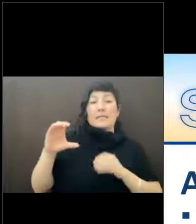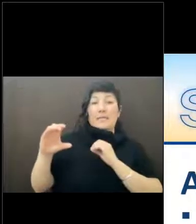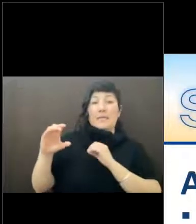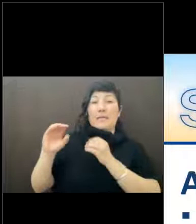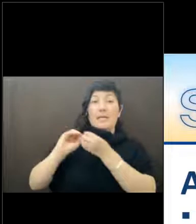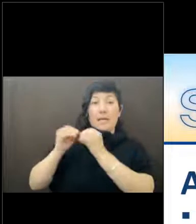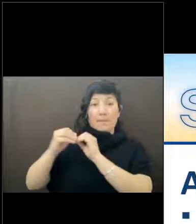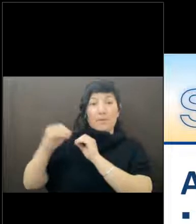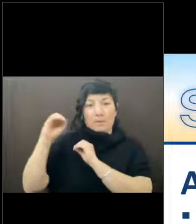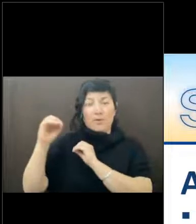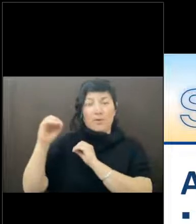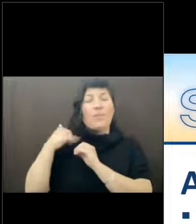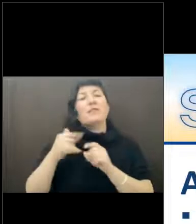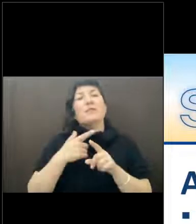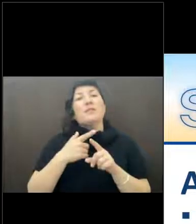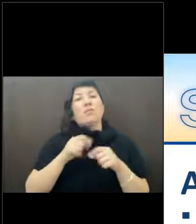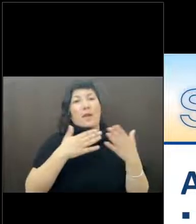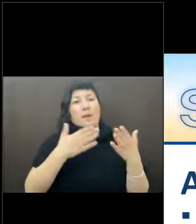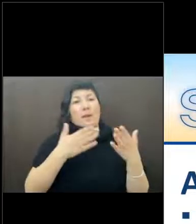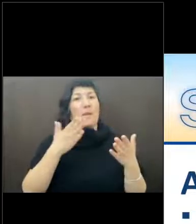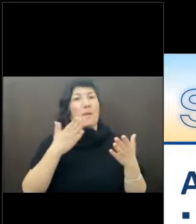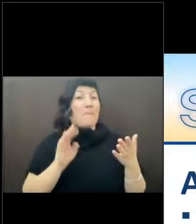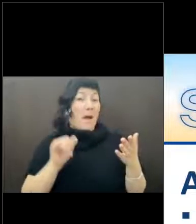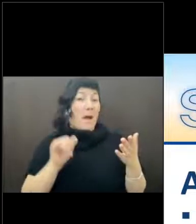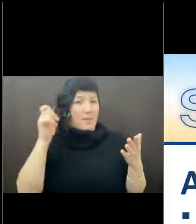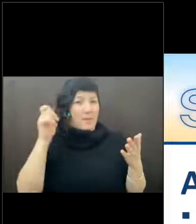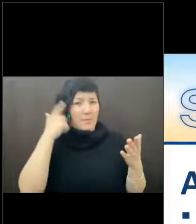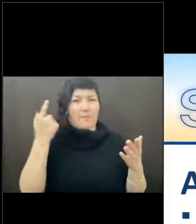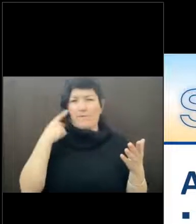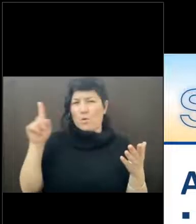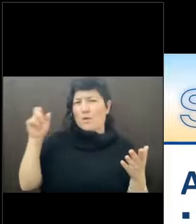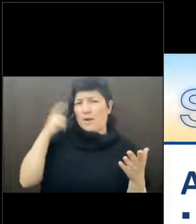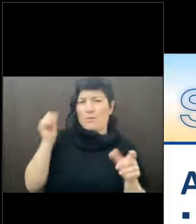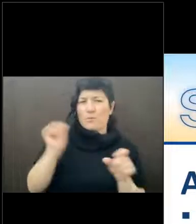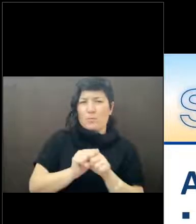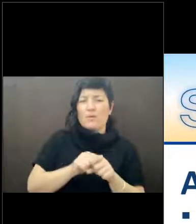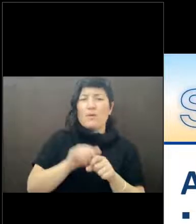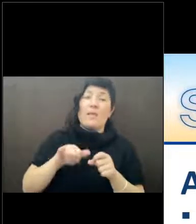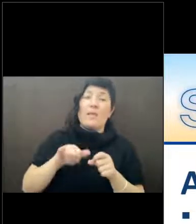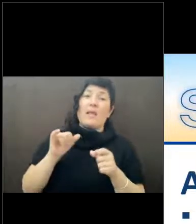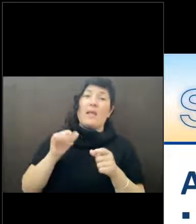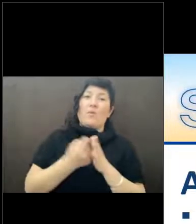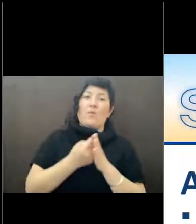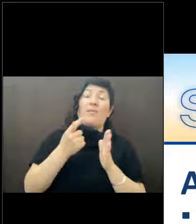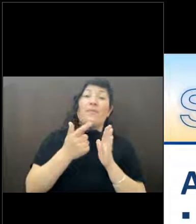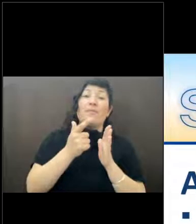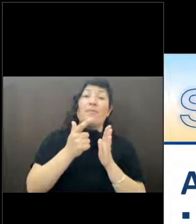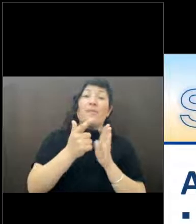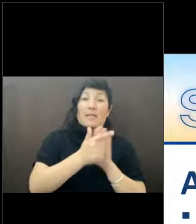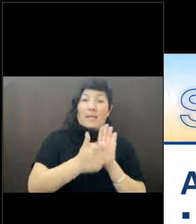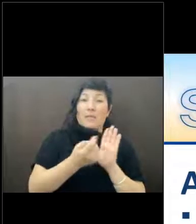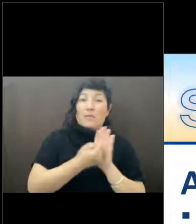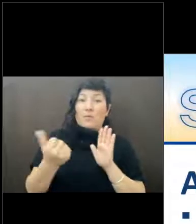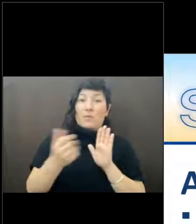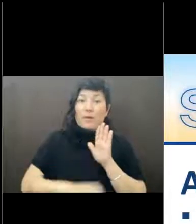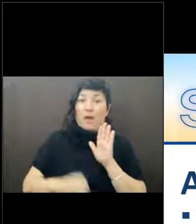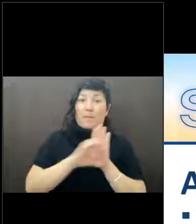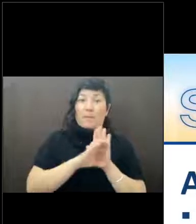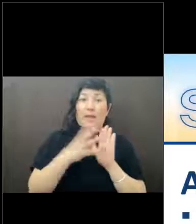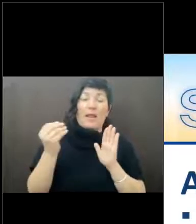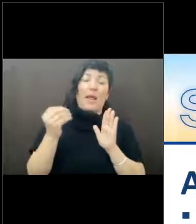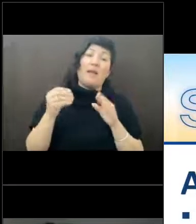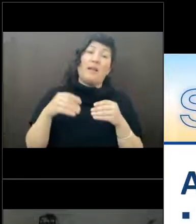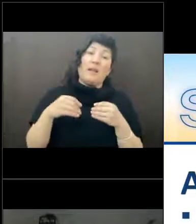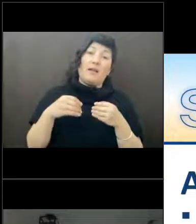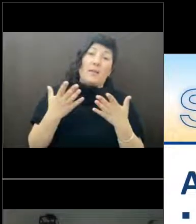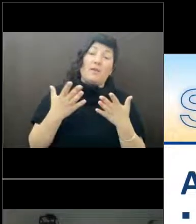government for US government work, and these licenses, they legally remove copyright and gives all users the assurance they need to freely use